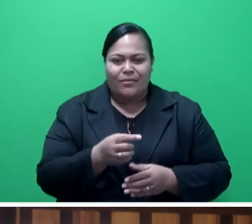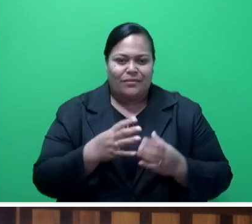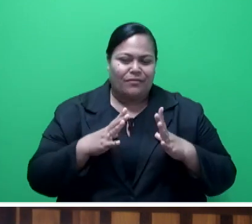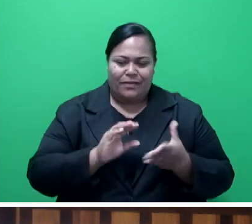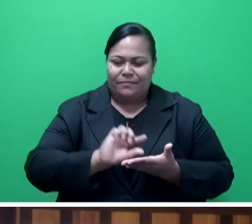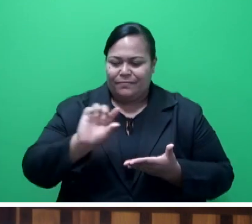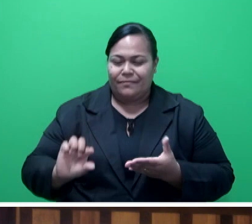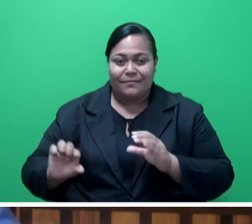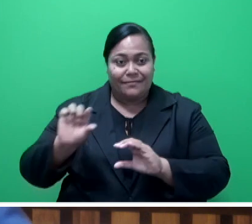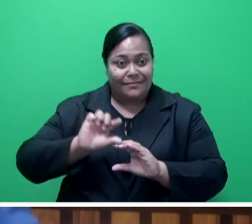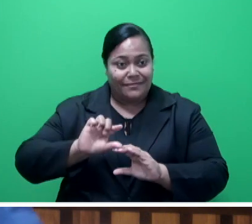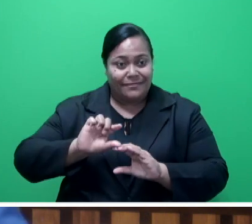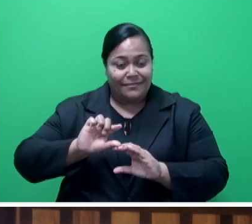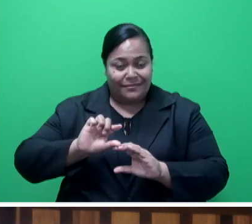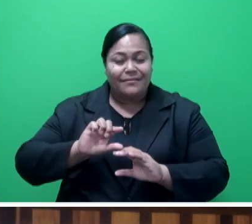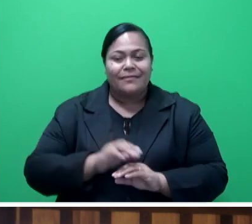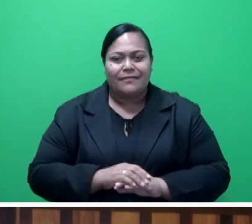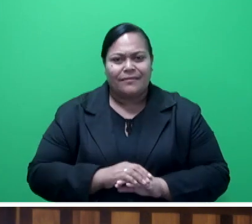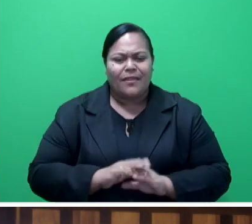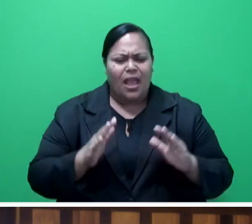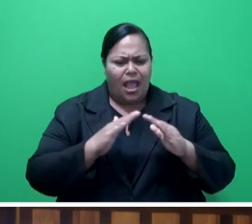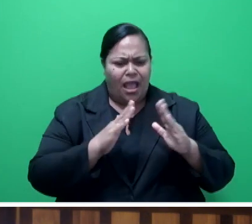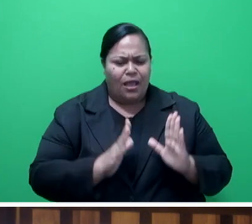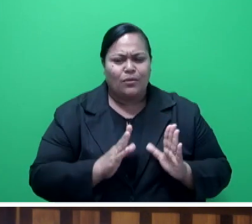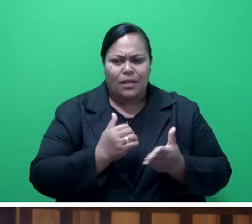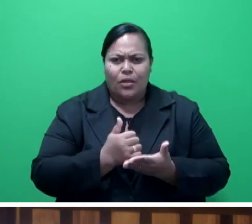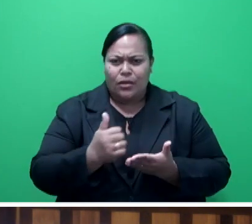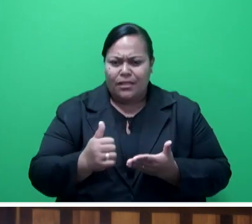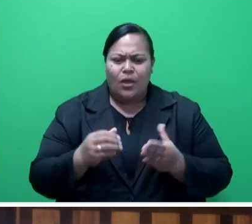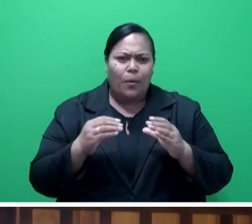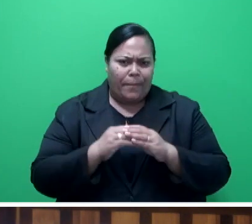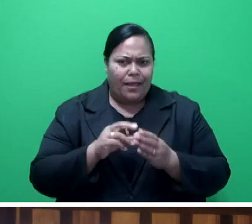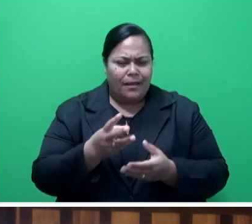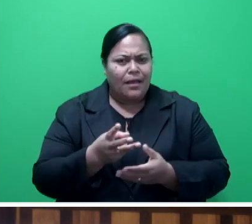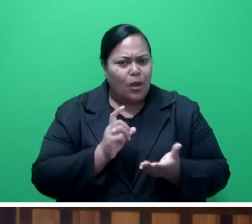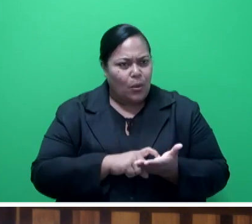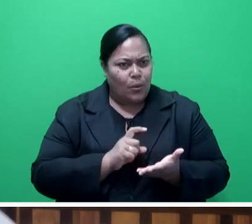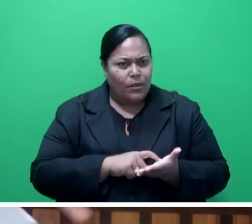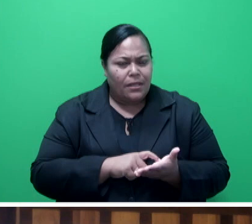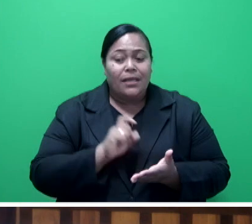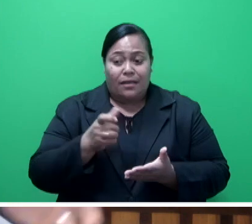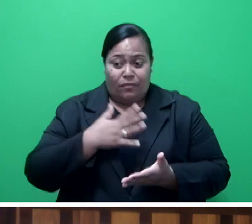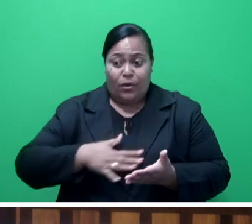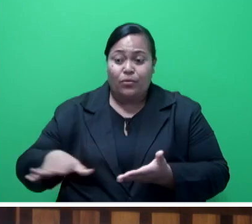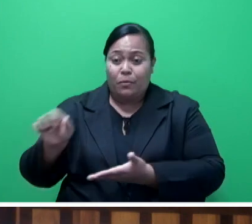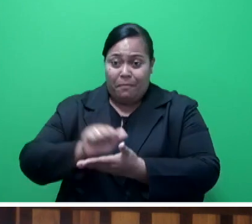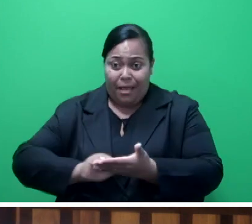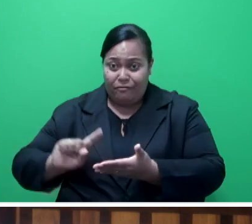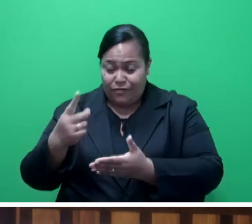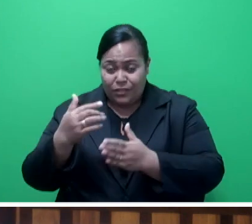authority. And if they want to purchase their first home, they're given $15,000 grant, because obviously we want to increase the stock of